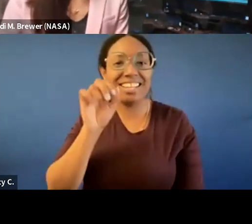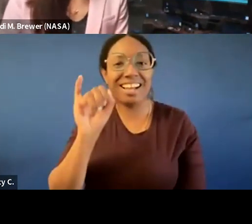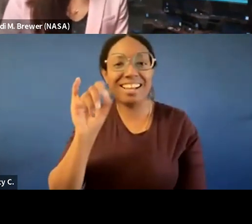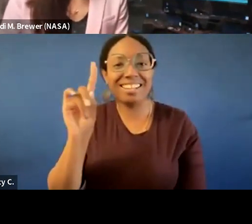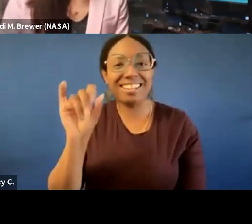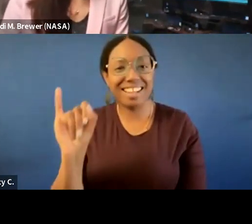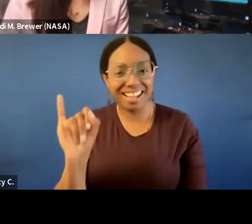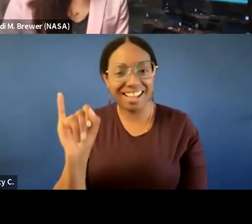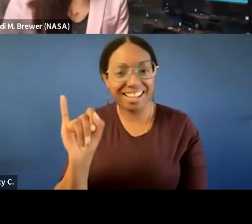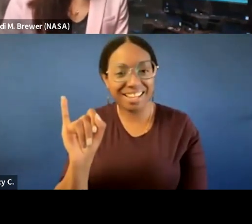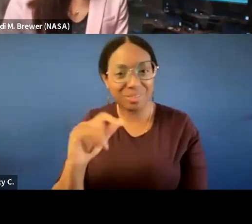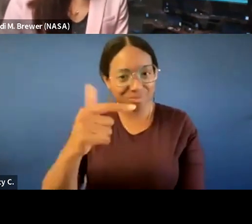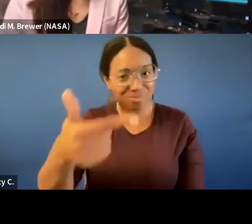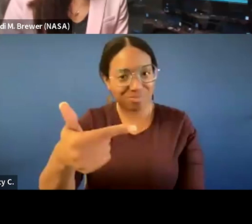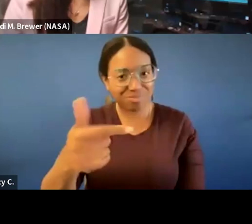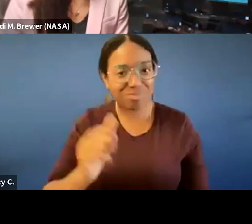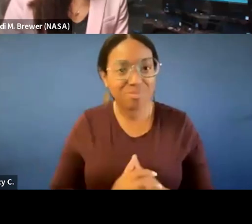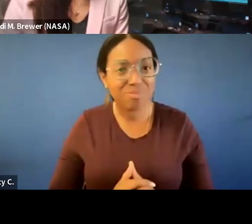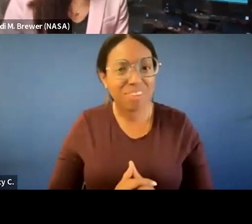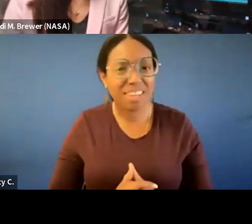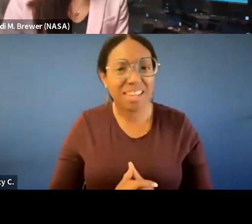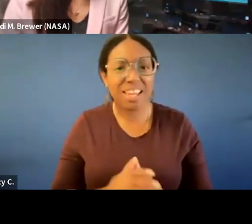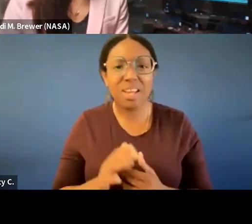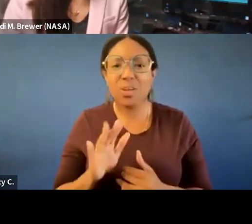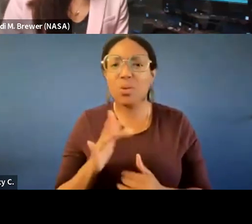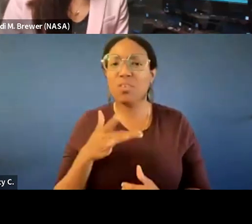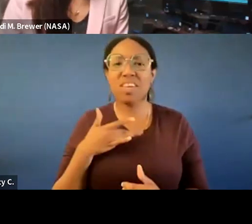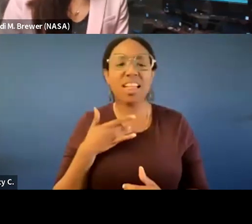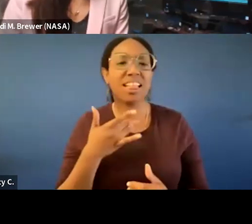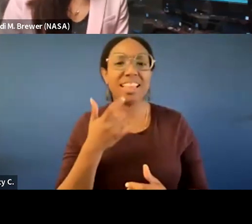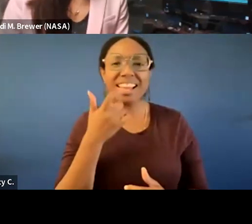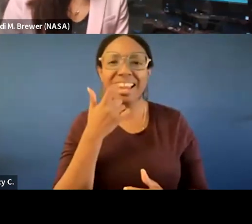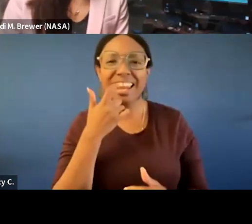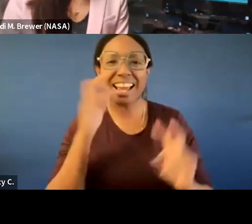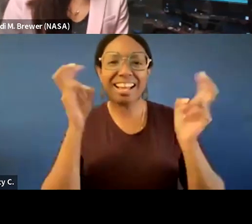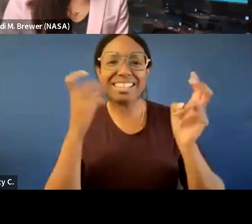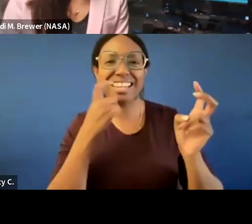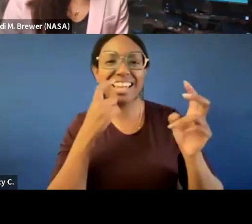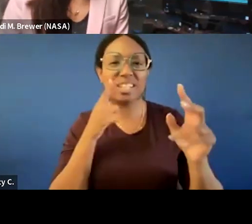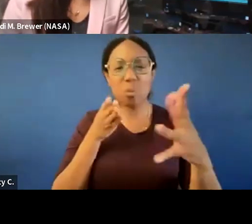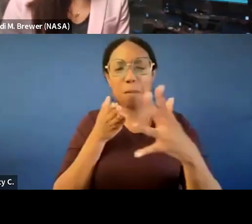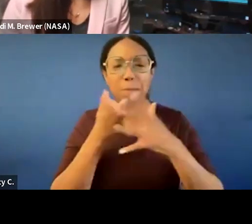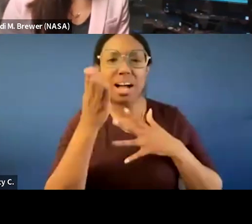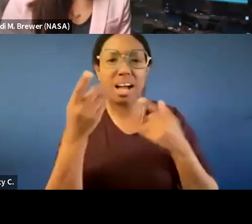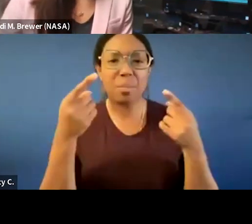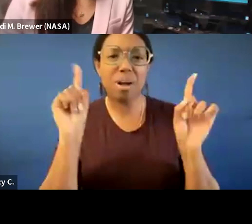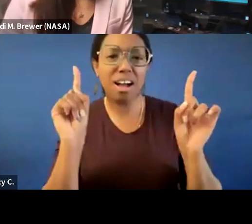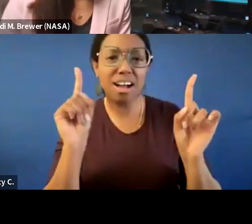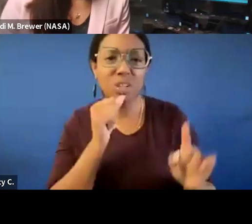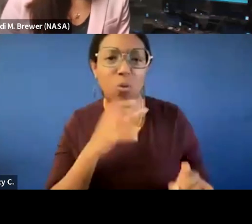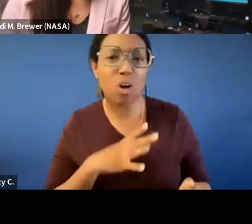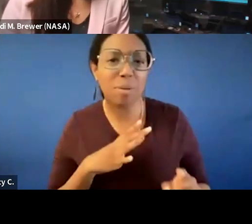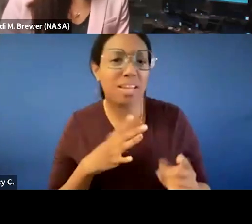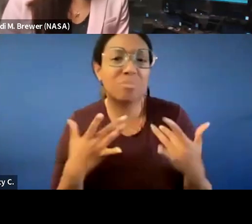Heidi, can you tell us how you think you've shattered the glass ceiling in your field, in your career, in your life? Yes. From